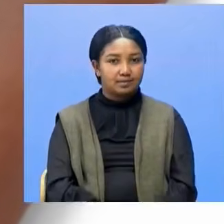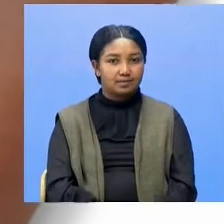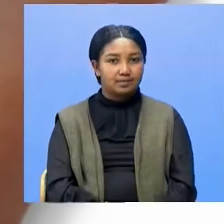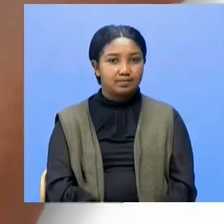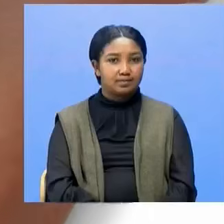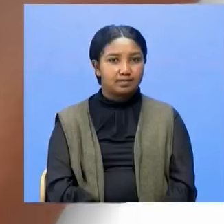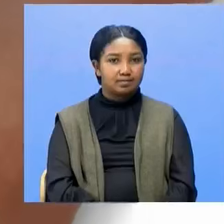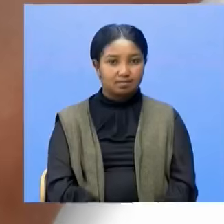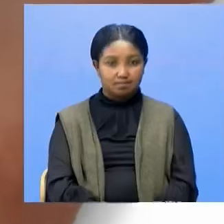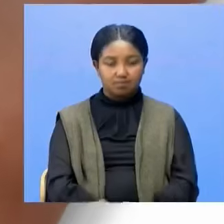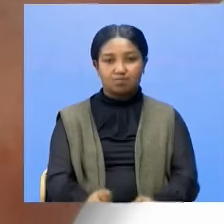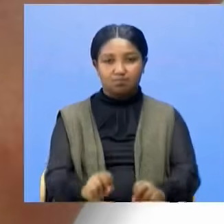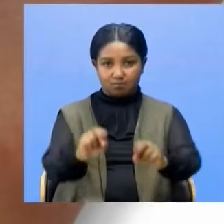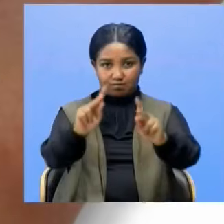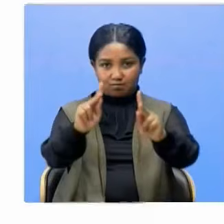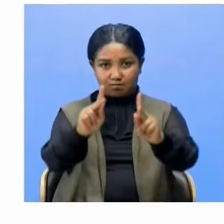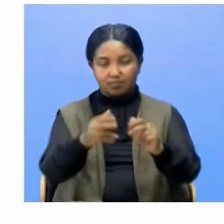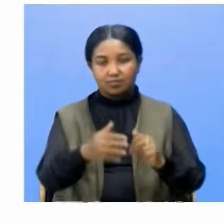Okay?